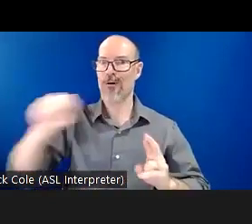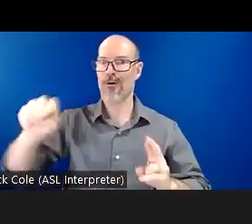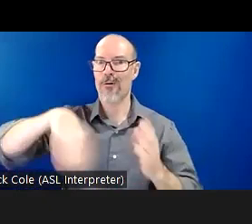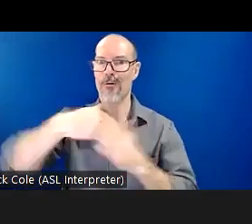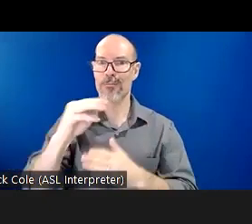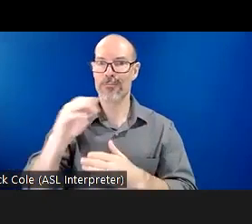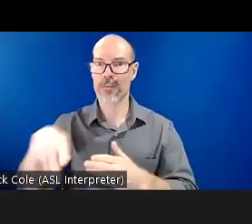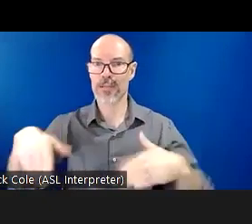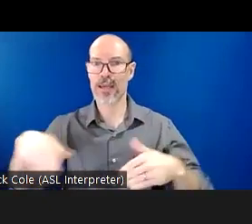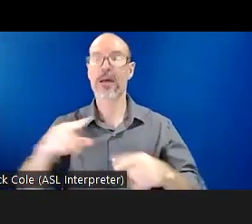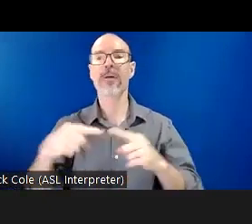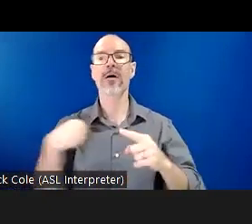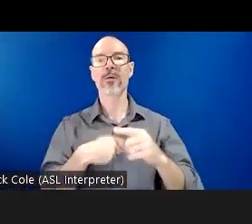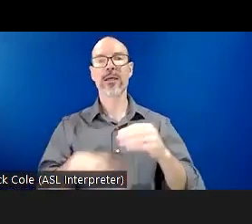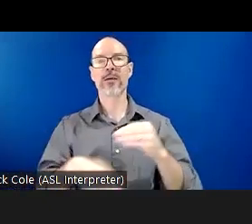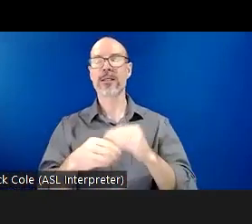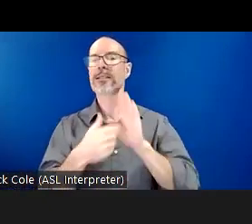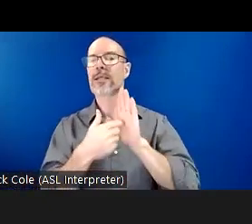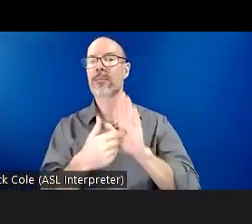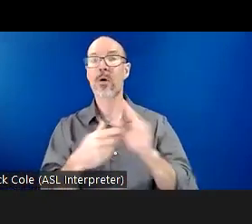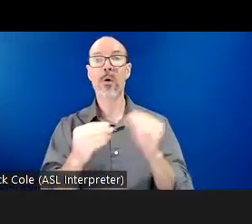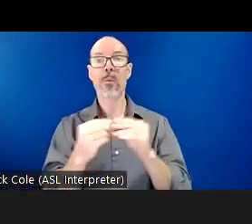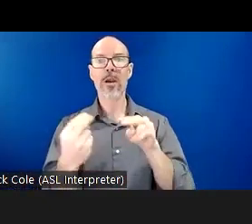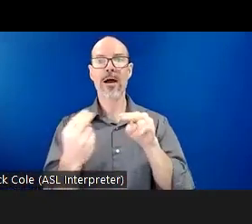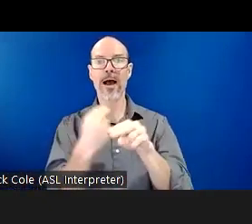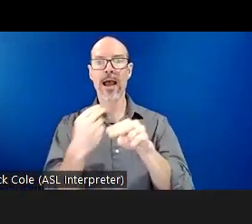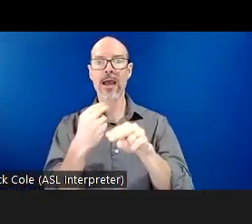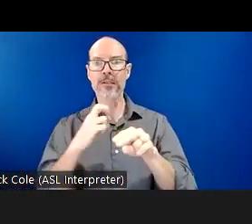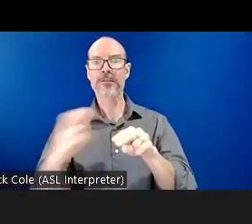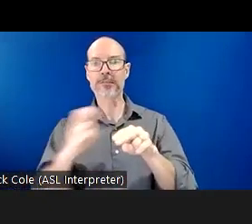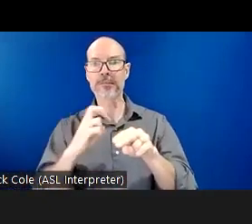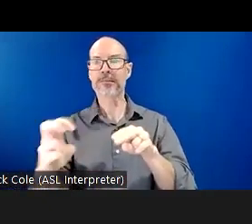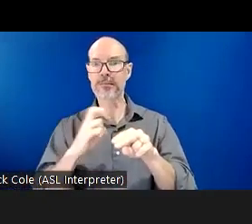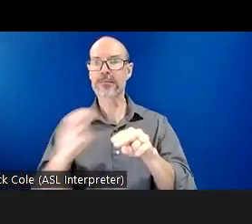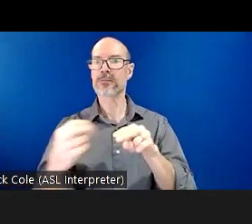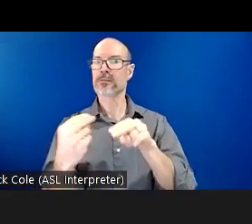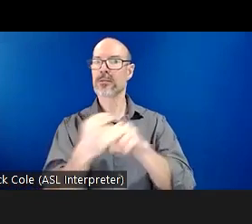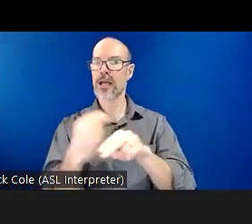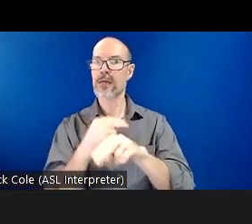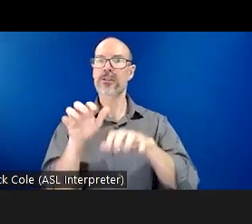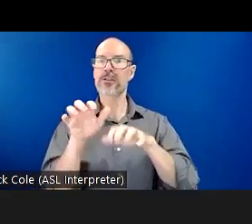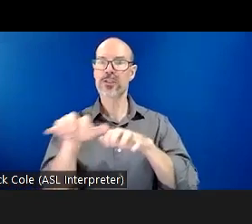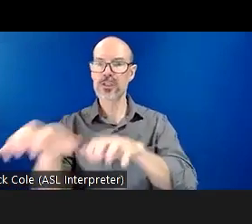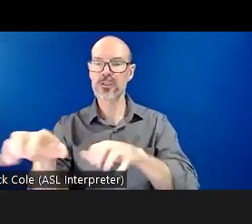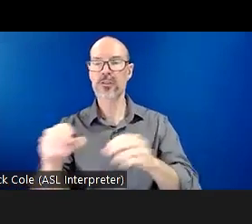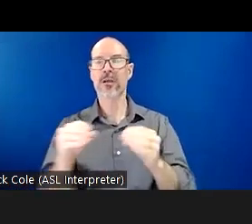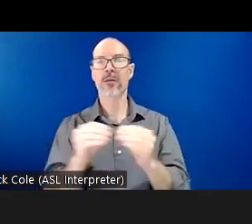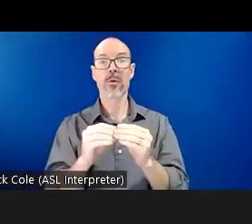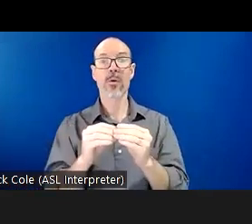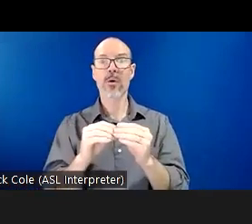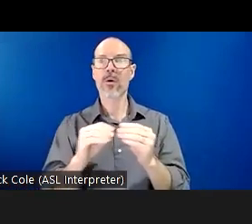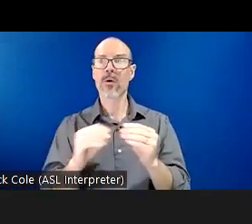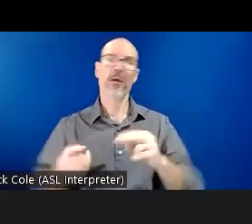you know, increased highway transit and where there's the highest concentration of medium heavy duty transit that results in